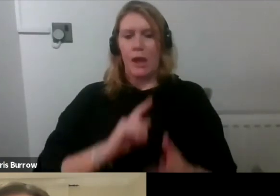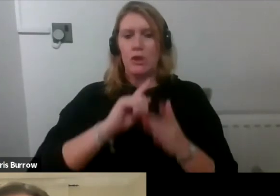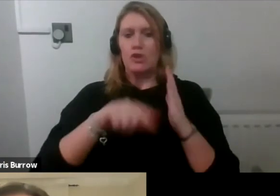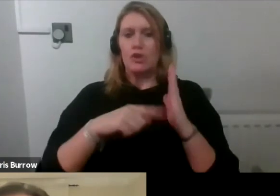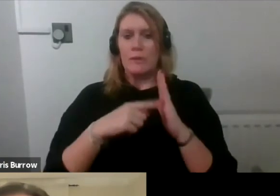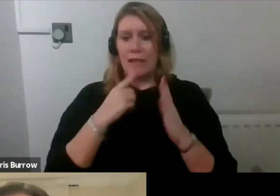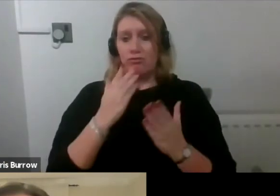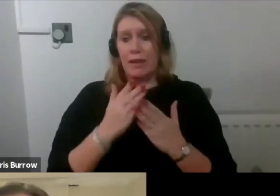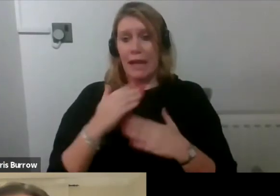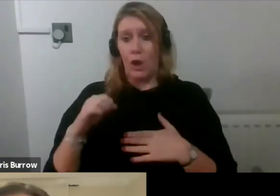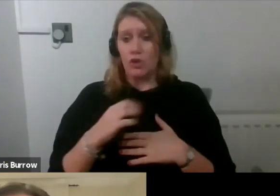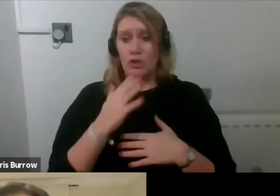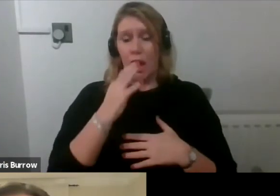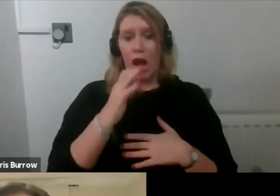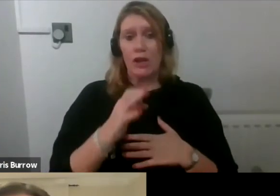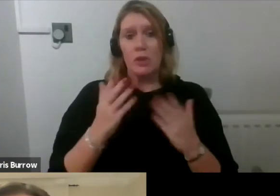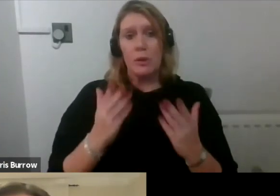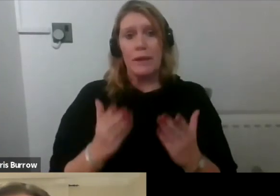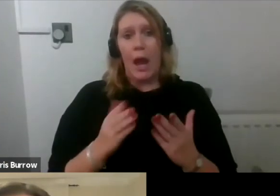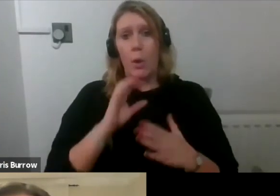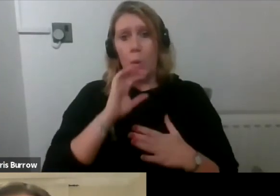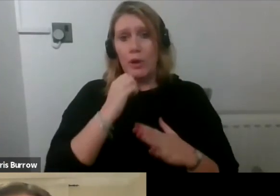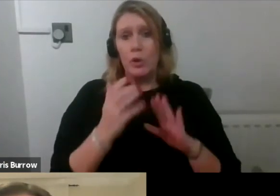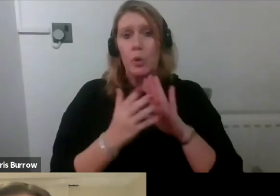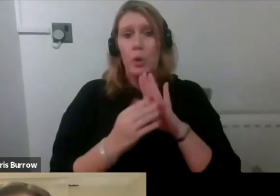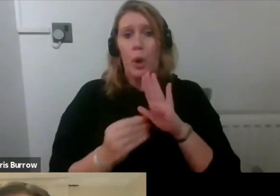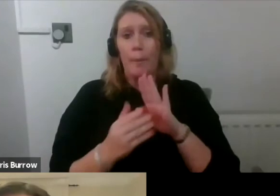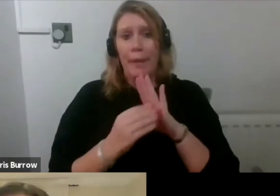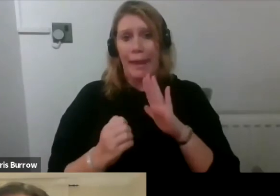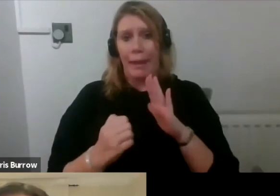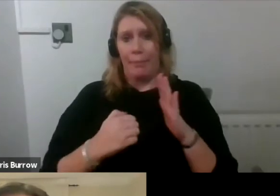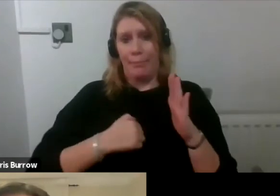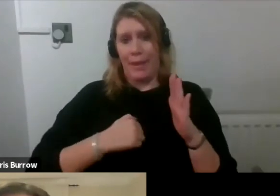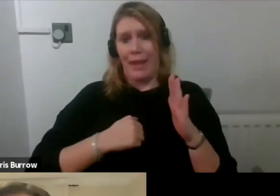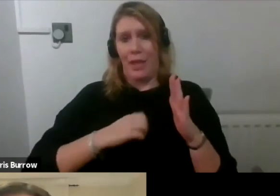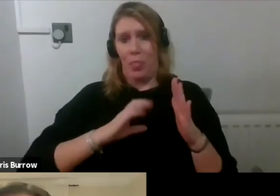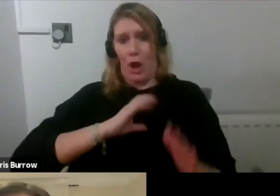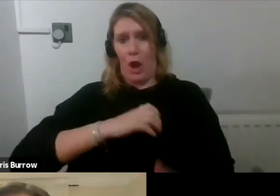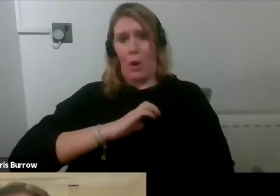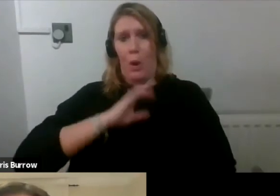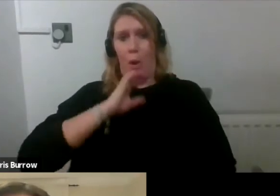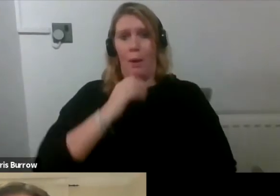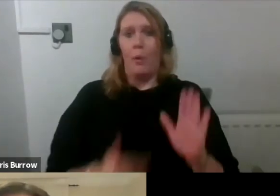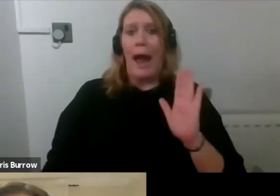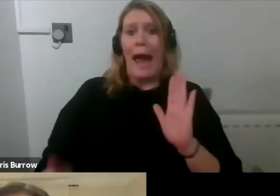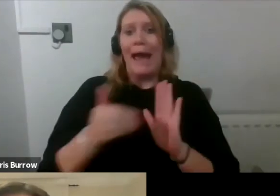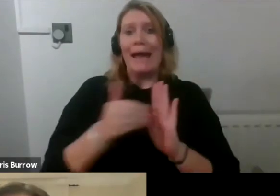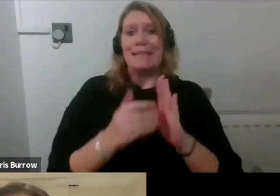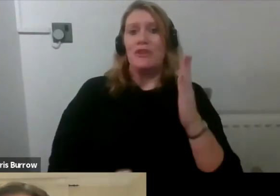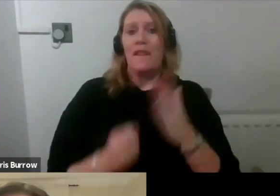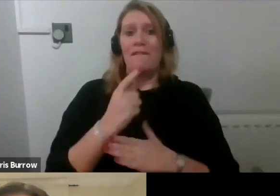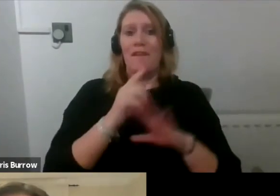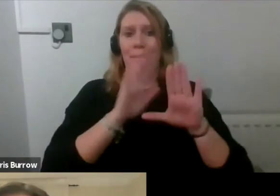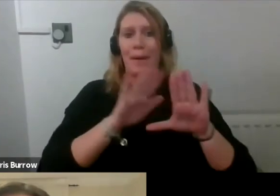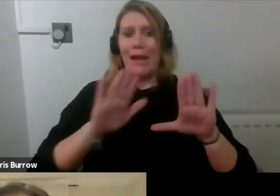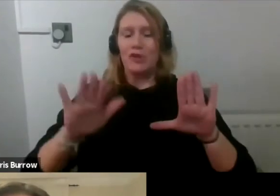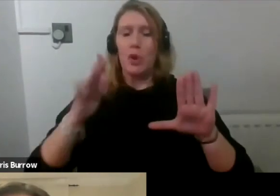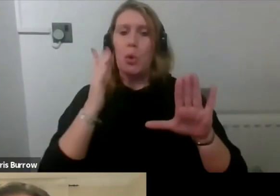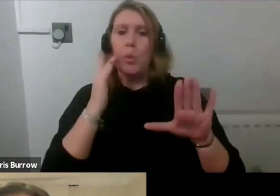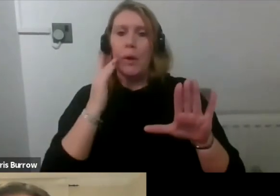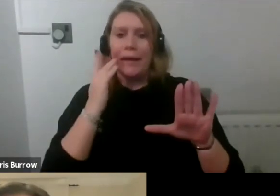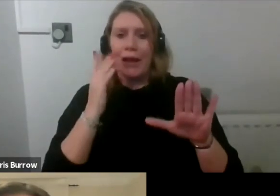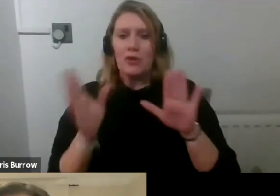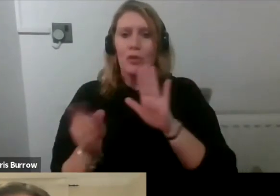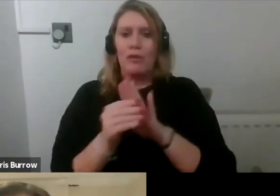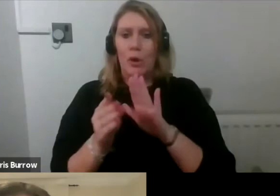really, Justin, would you send me a copy of the logo and I'll add it to the event page when I put the recording up, because I think it would be